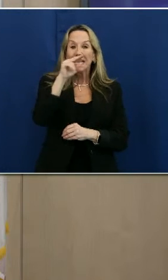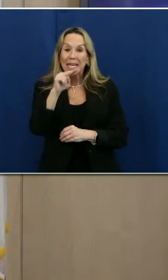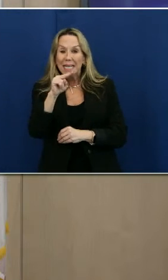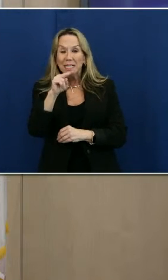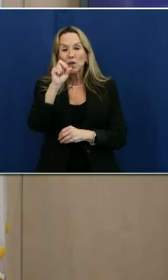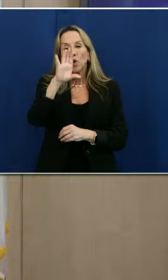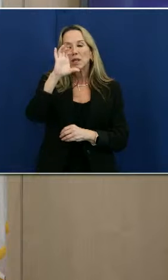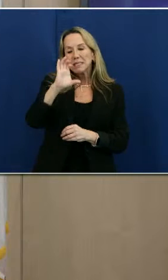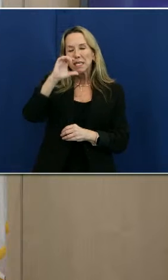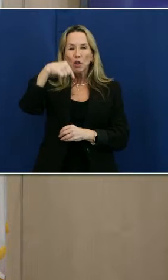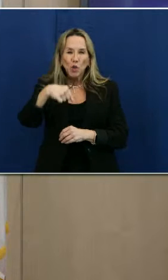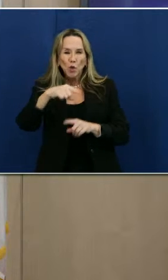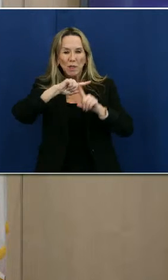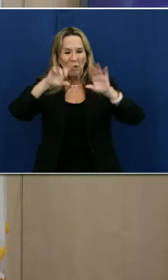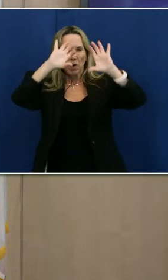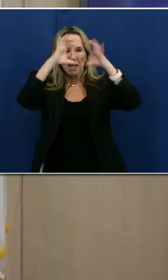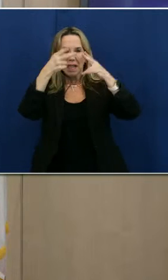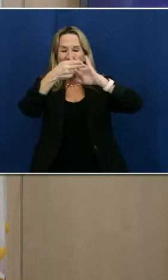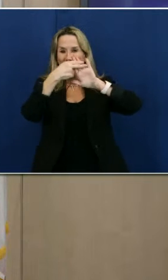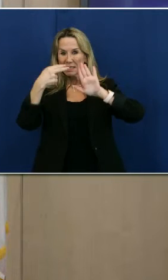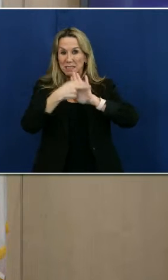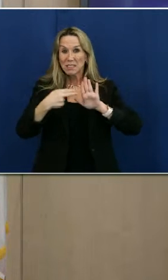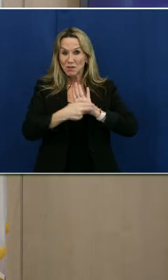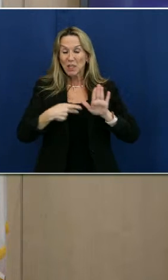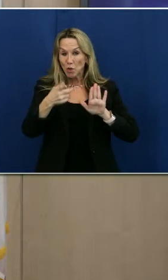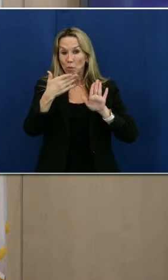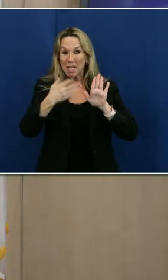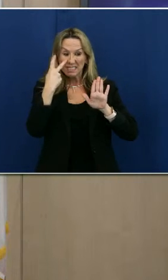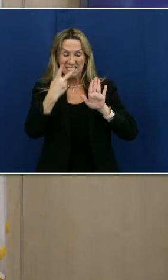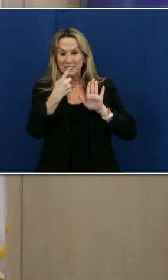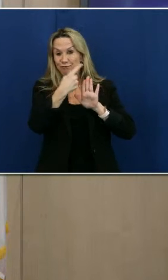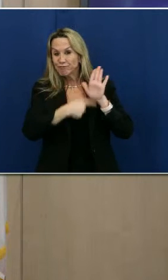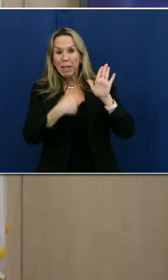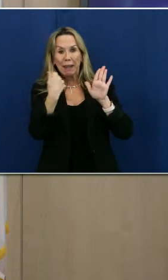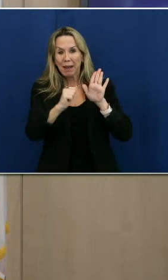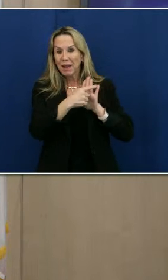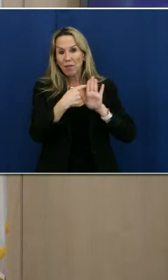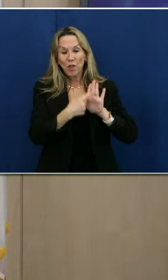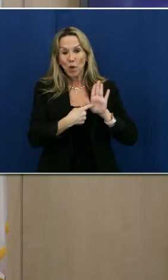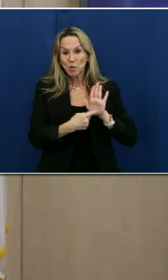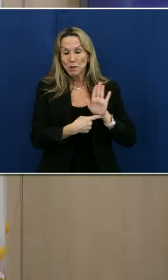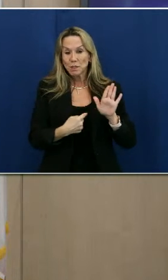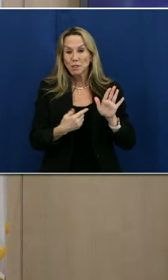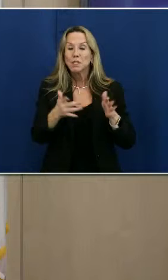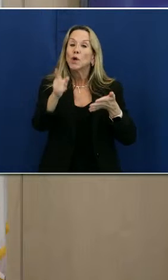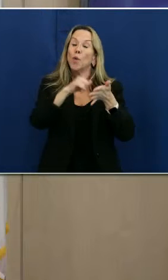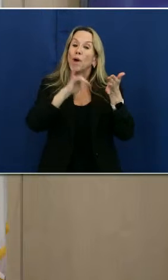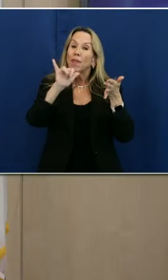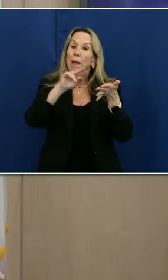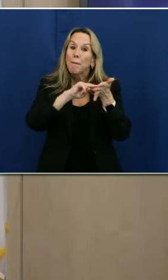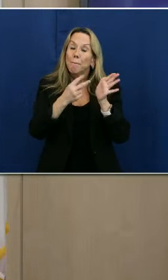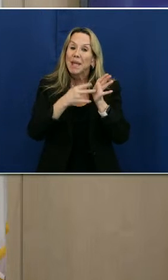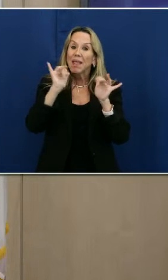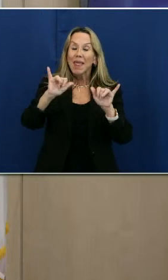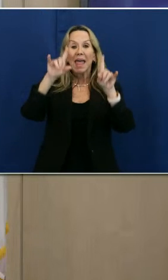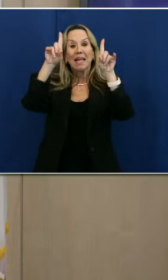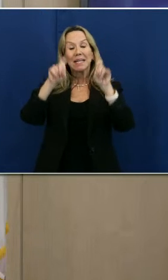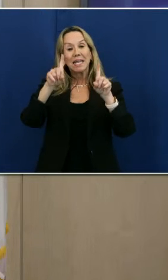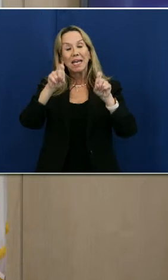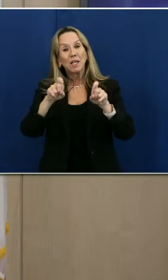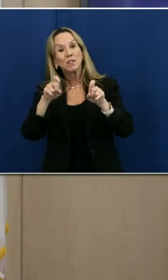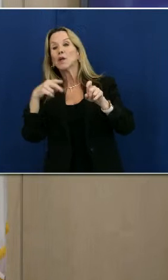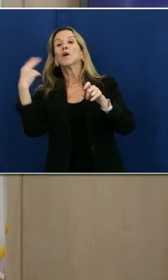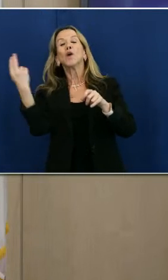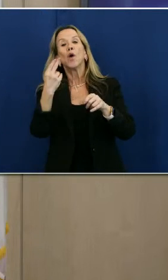quantification, CQ. So you'll see all three of those designations. And what that means is for tests that use a procedure